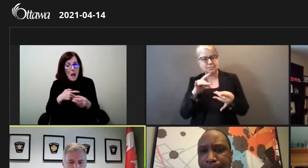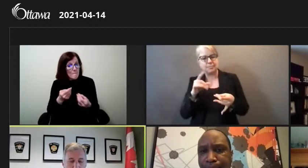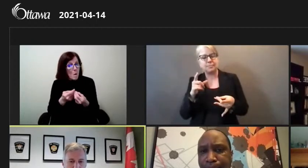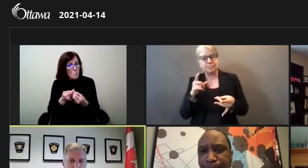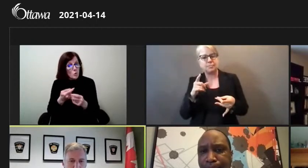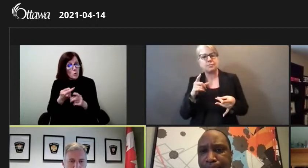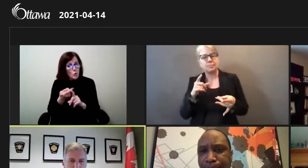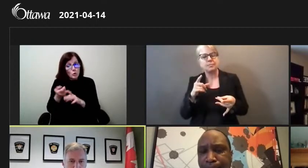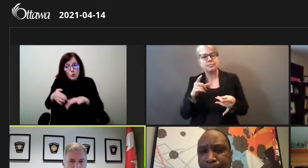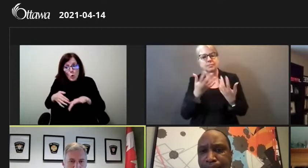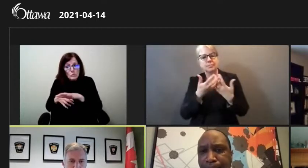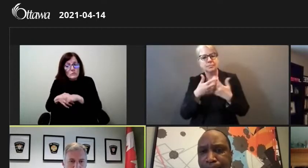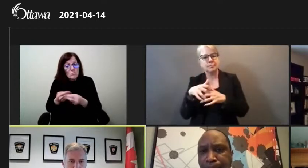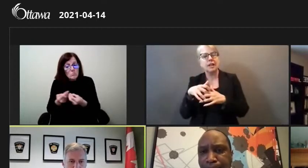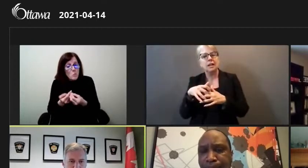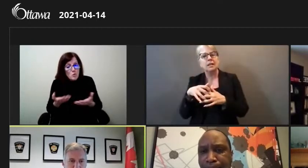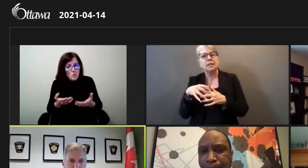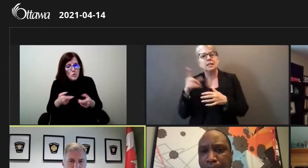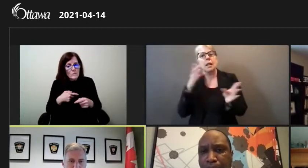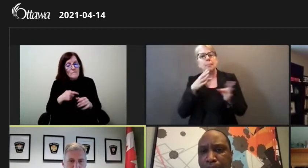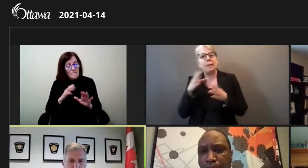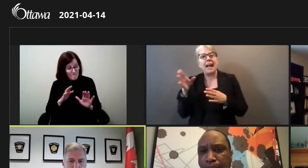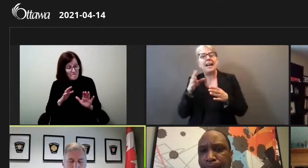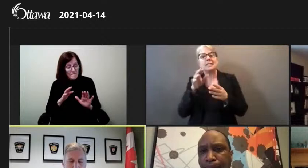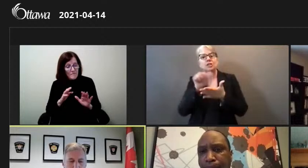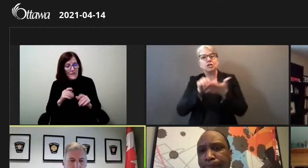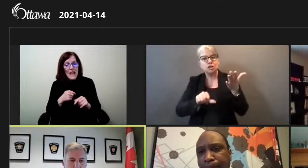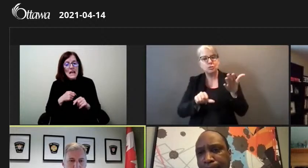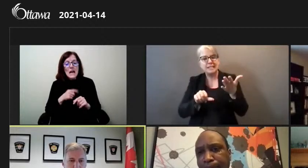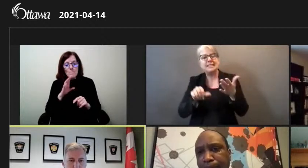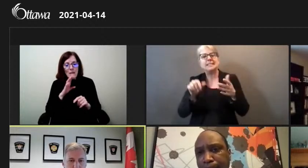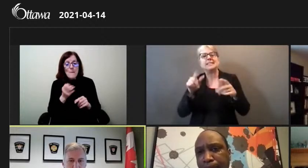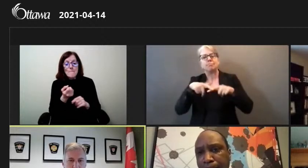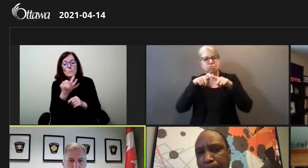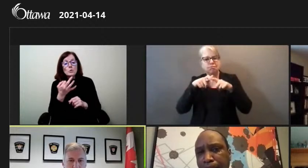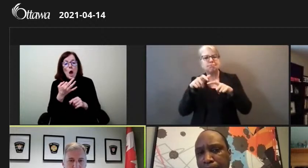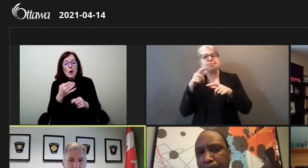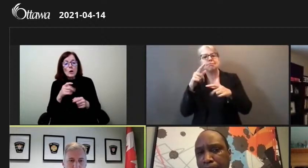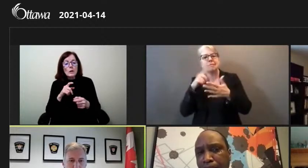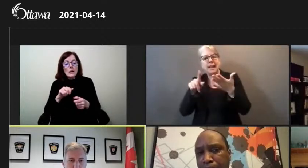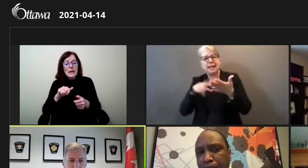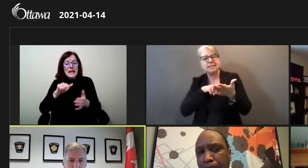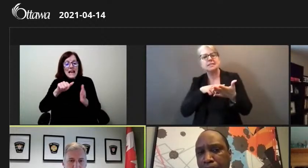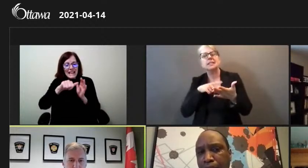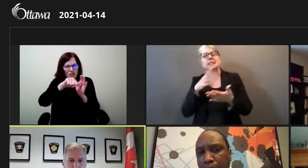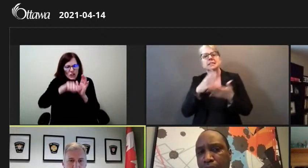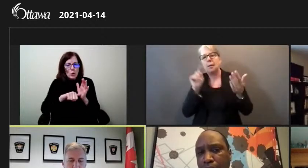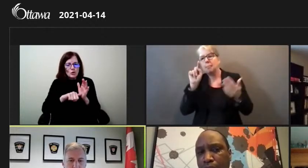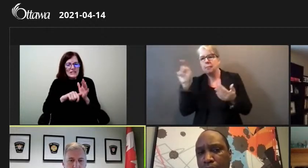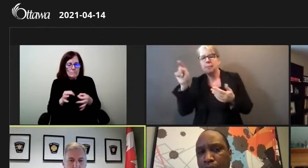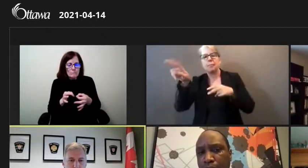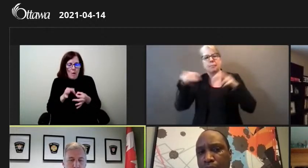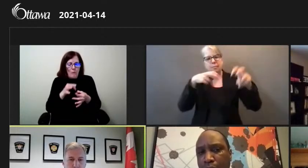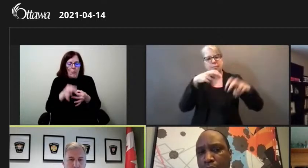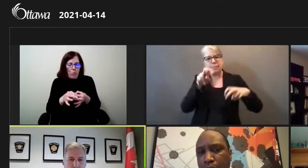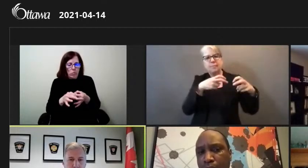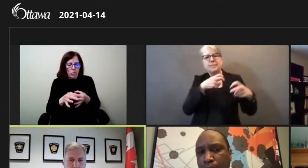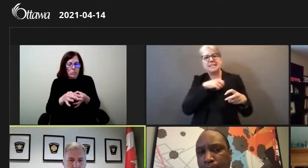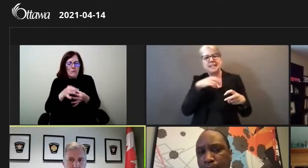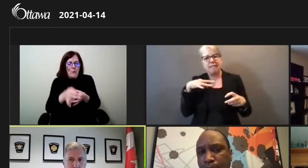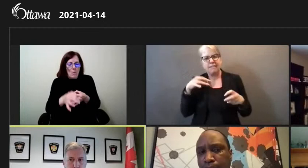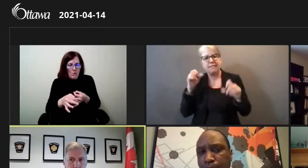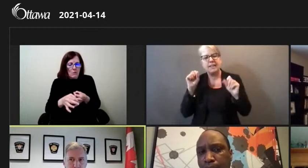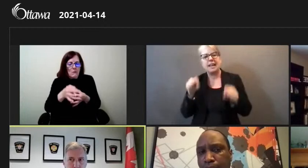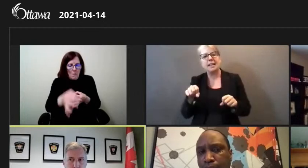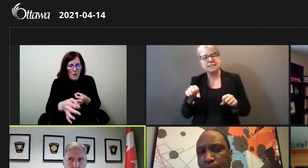the planned surgeries are being deferred. Some of those scrub nurses and have some of those skills, they can be reassigned. So